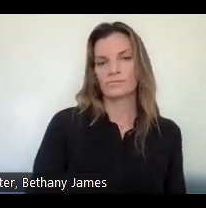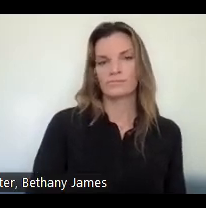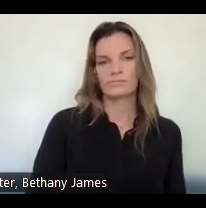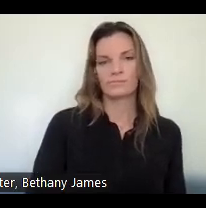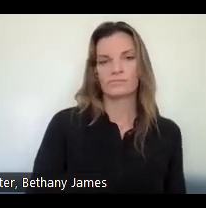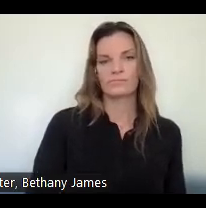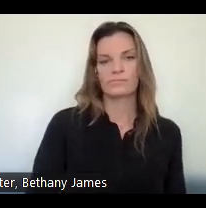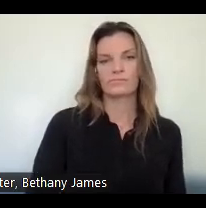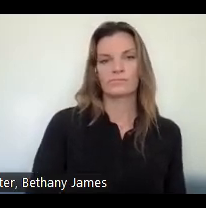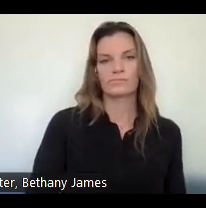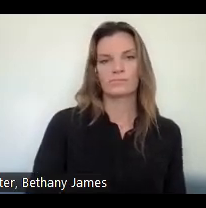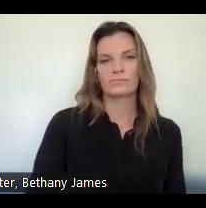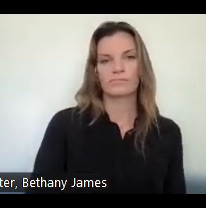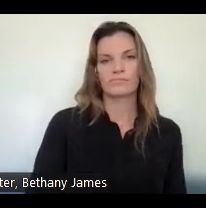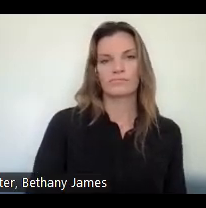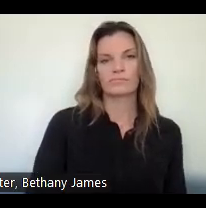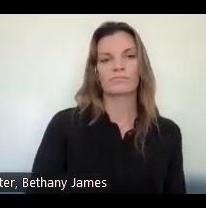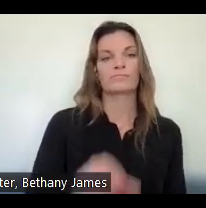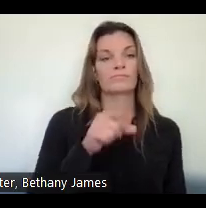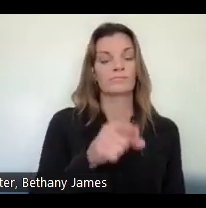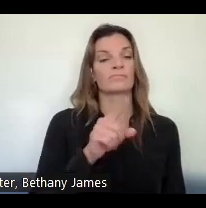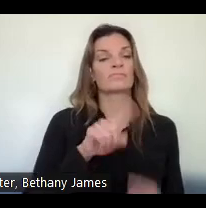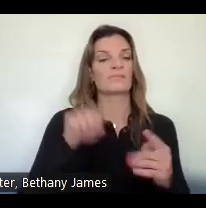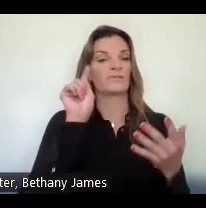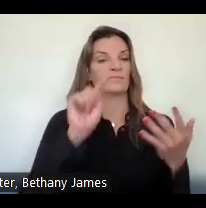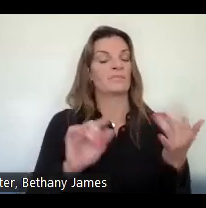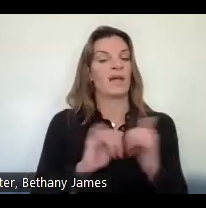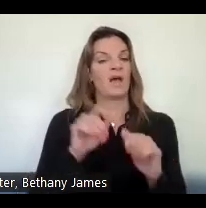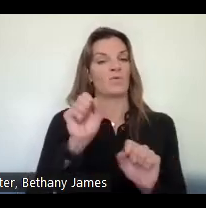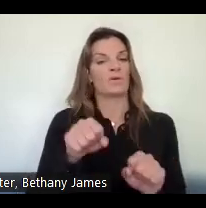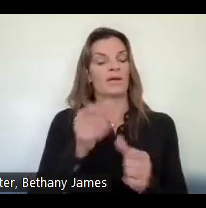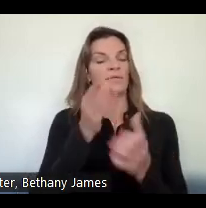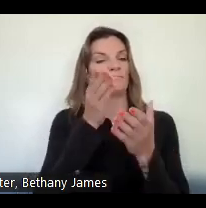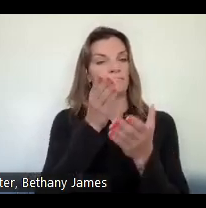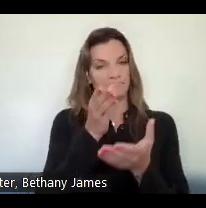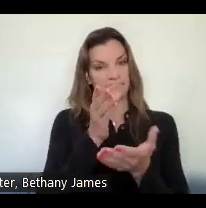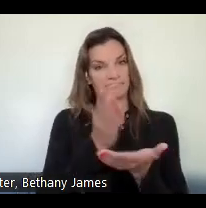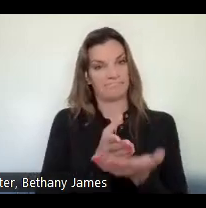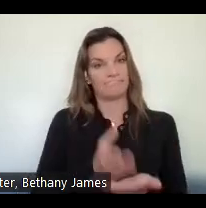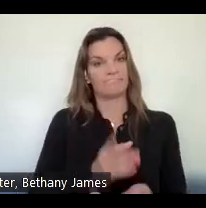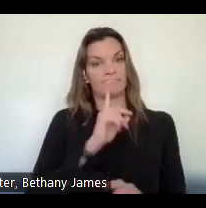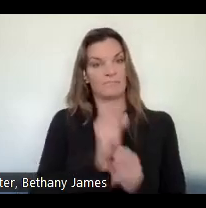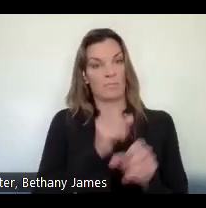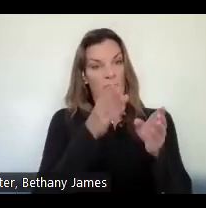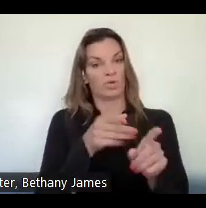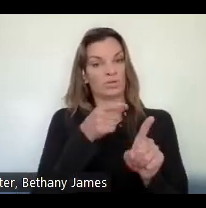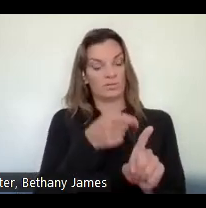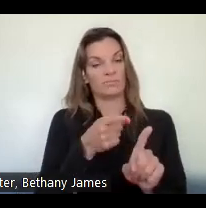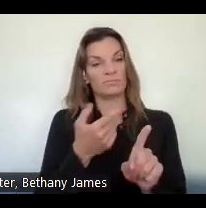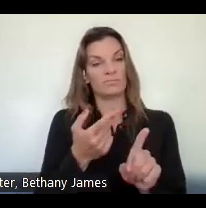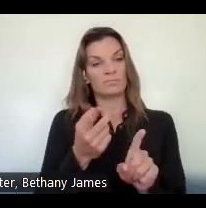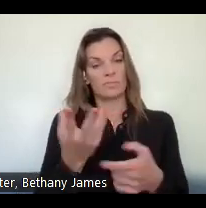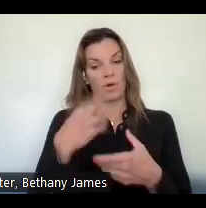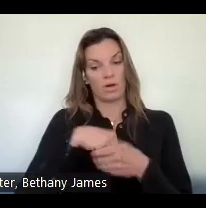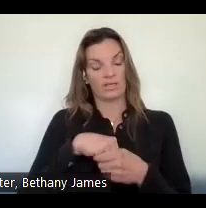these are additional ways of verifying whether or not individuals with autism may or may not be on